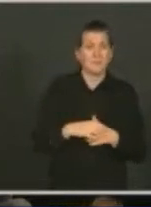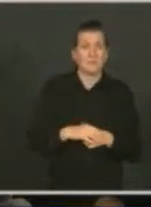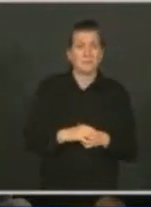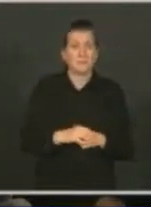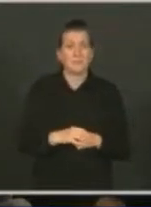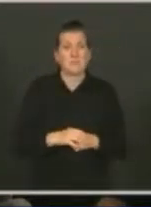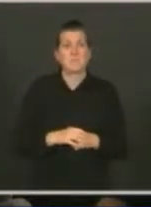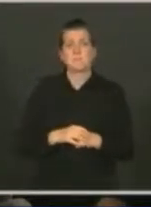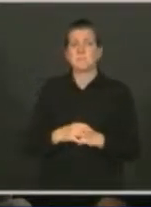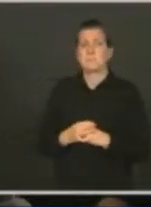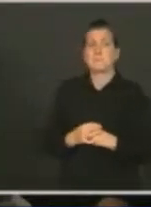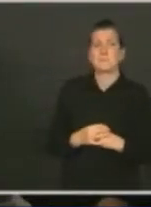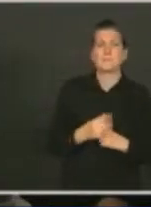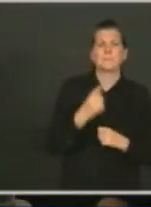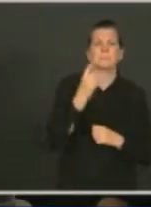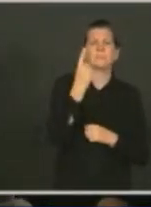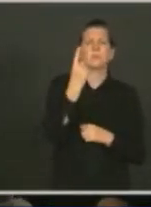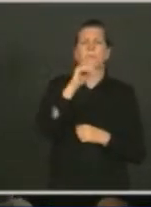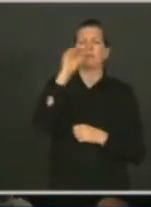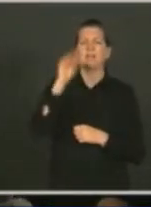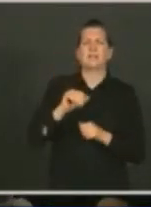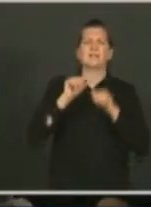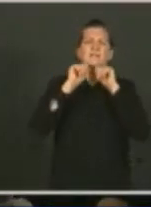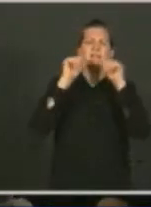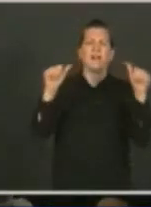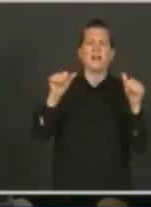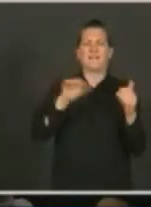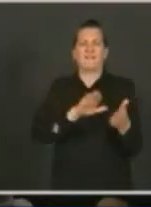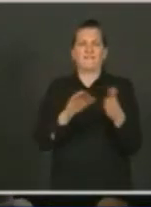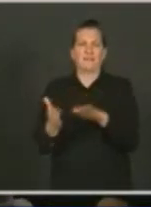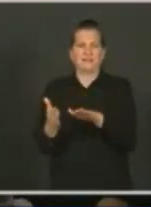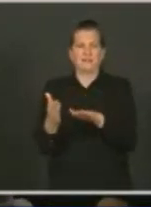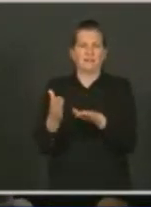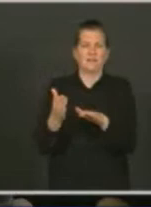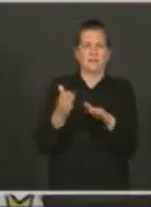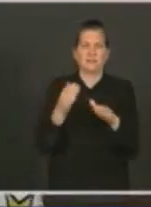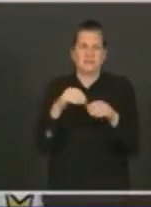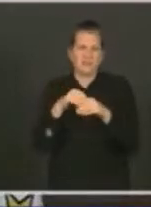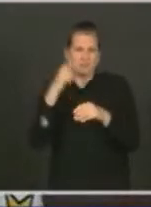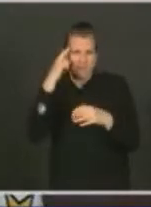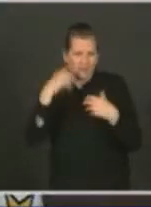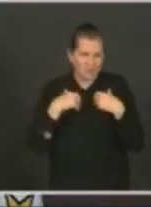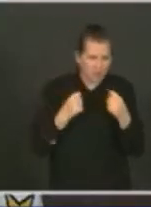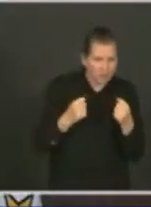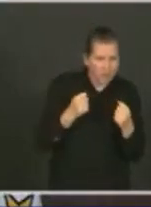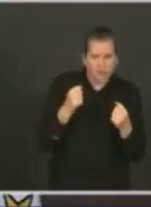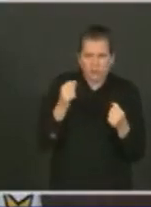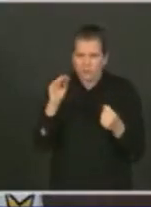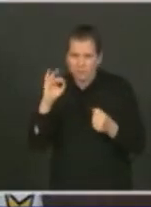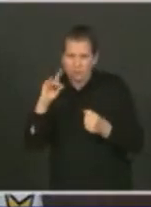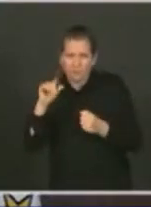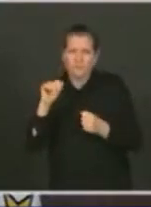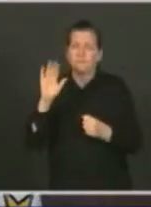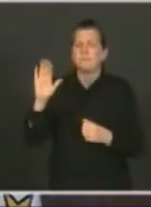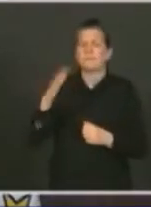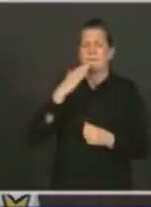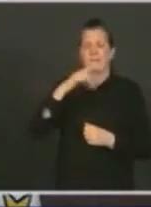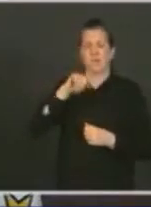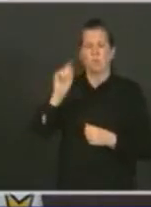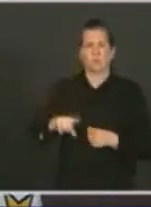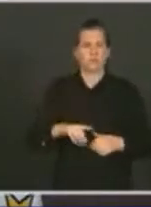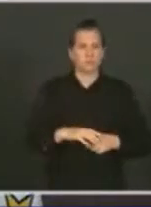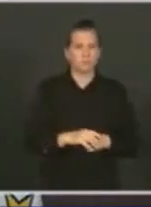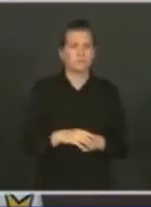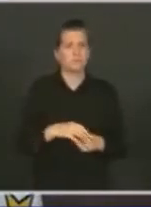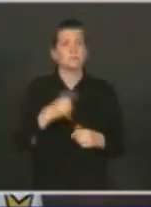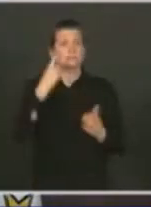disease, whether it be in the general media or even from state government? That's a great question, and I would say absolutely not enough yet. What we are seeing is that some people do have